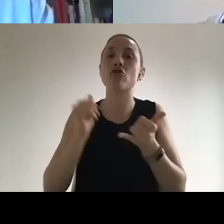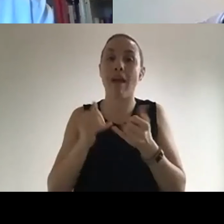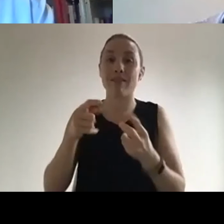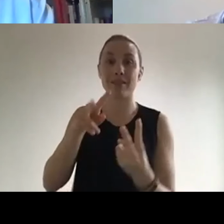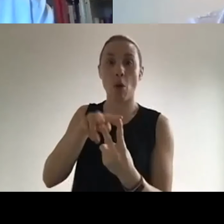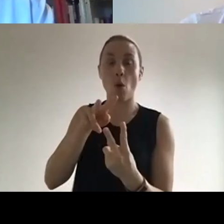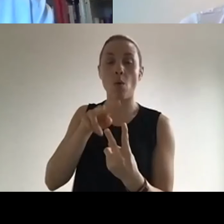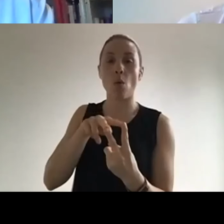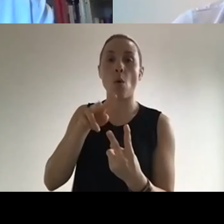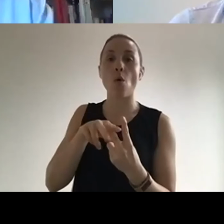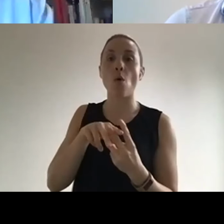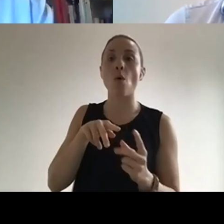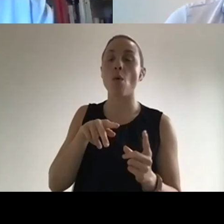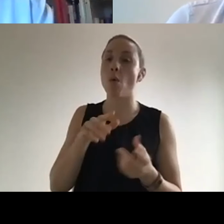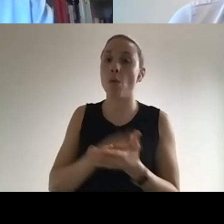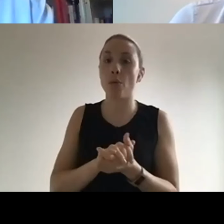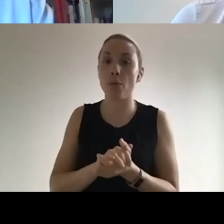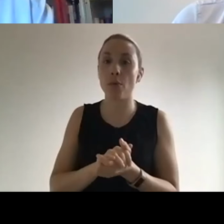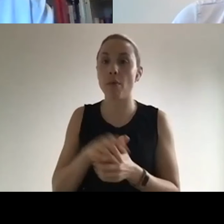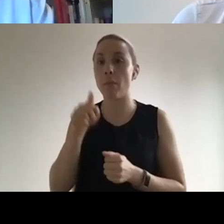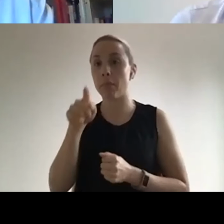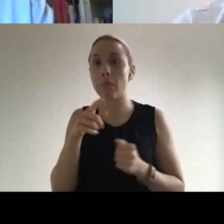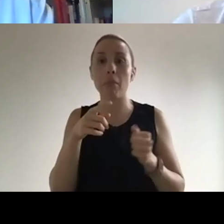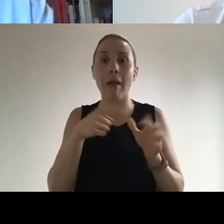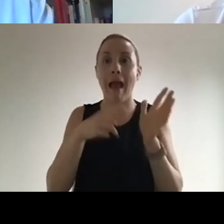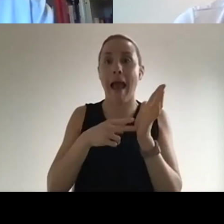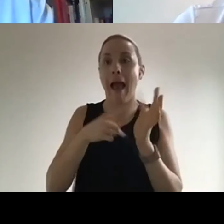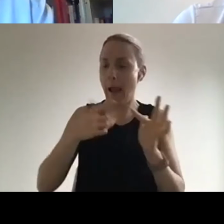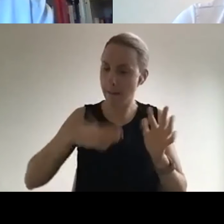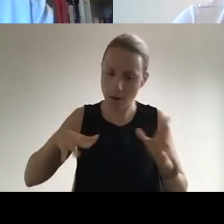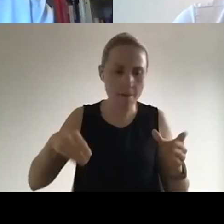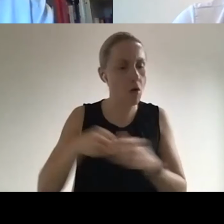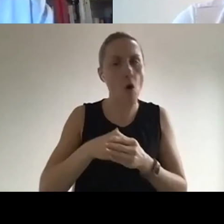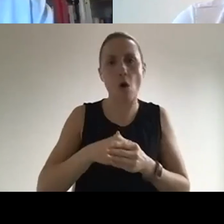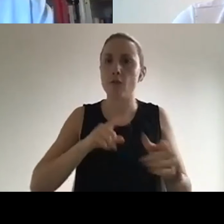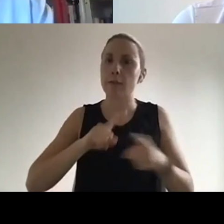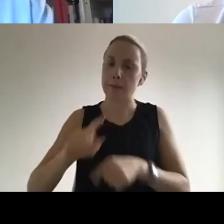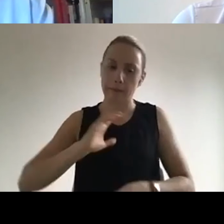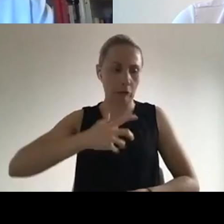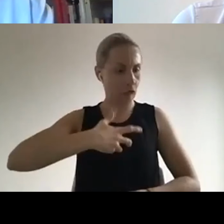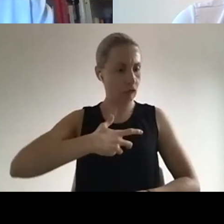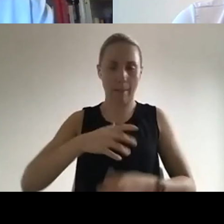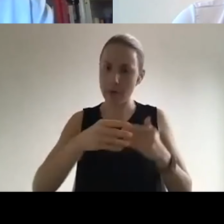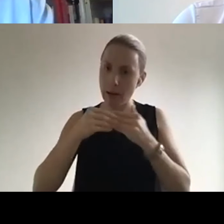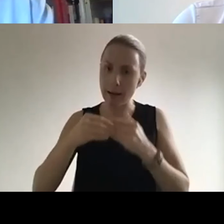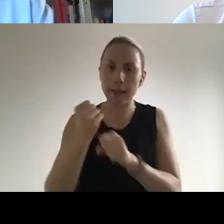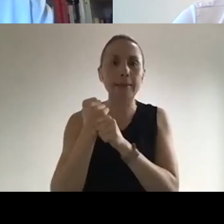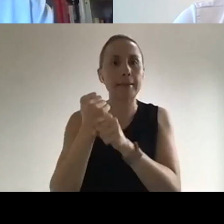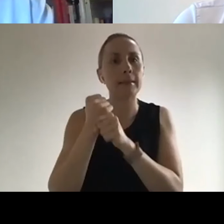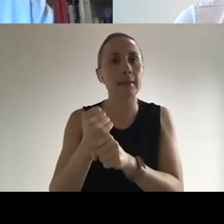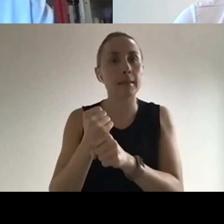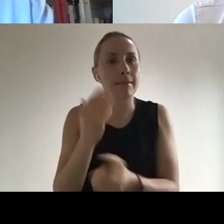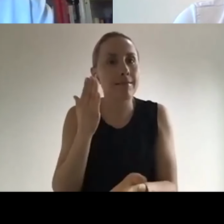has been a prime mover in instigating and championing is a major lead there. But I think your question today,